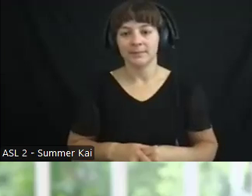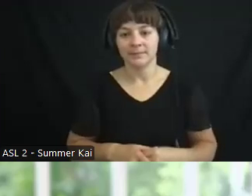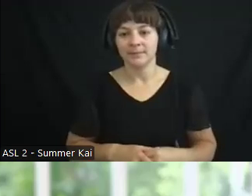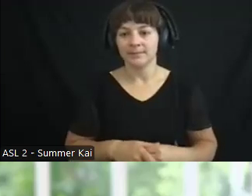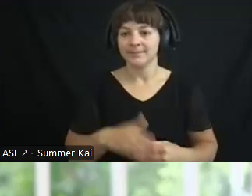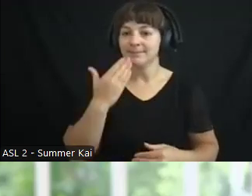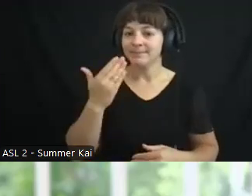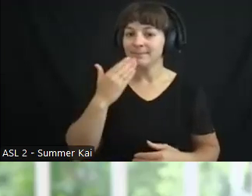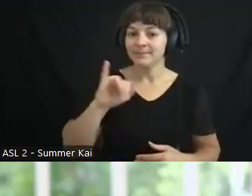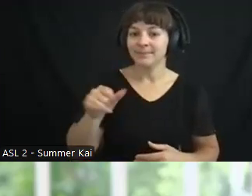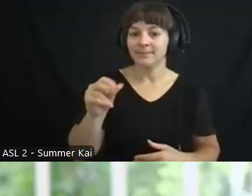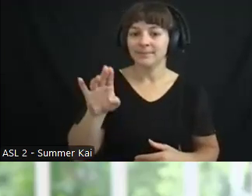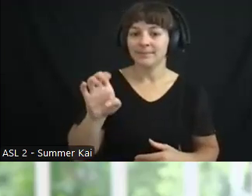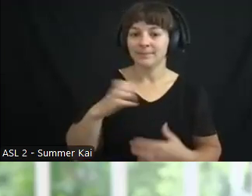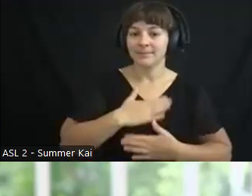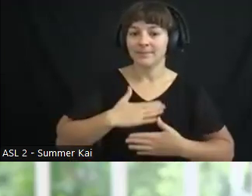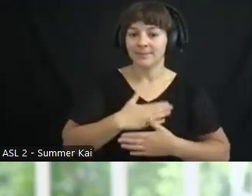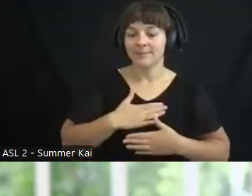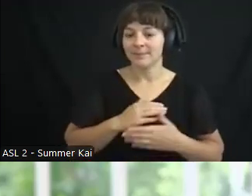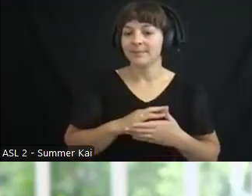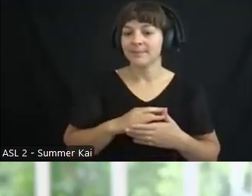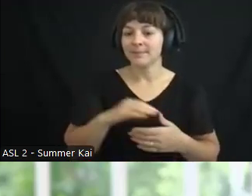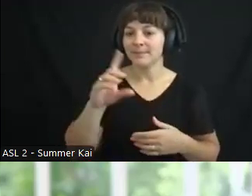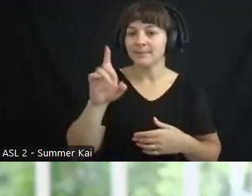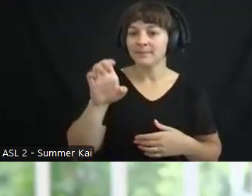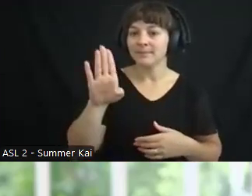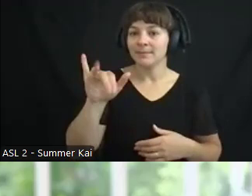Thank you, Janie. Appreciate your comments as well. Debbie.